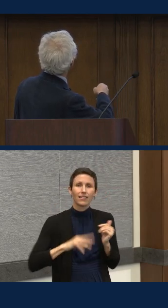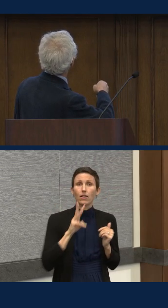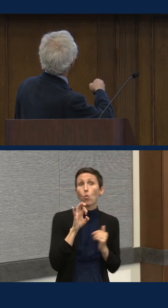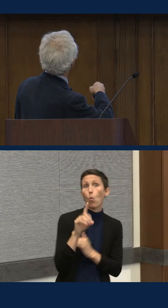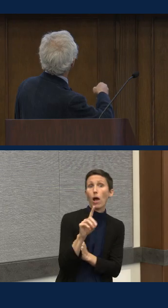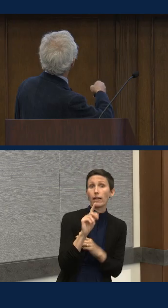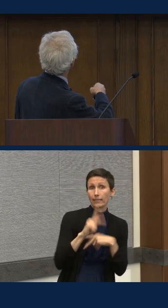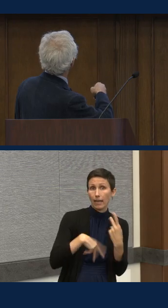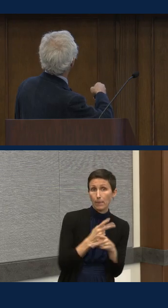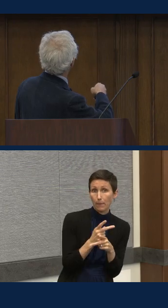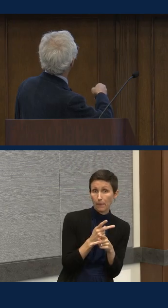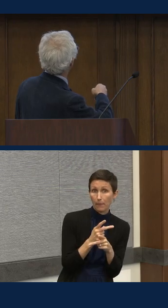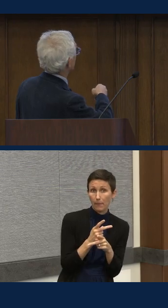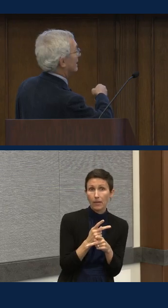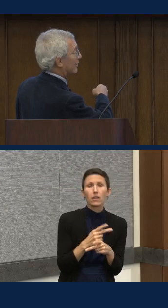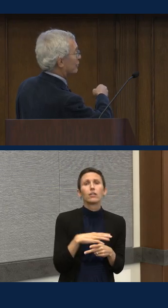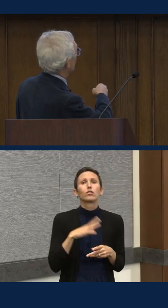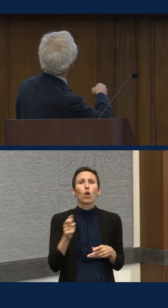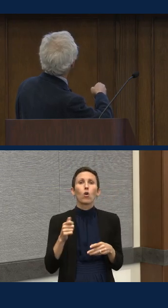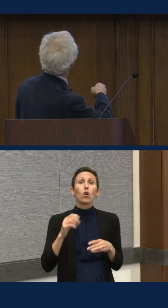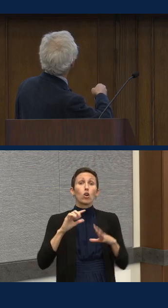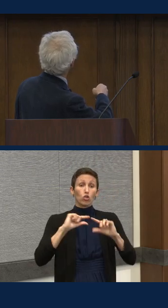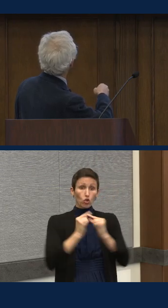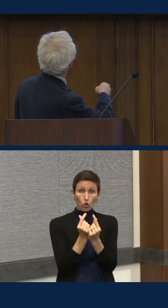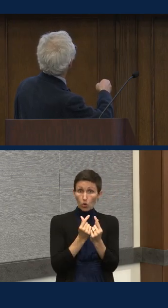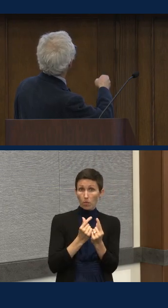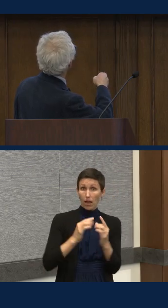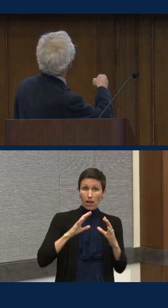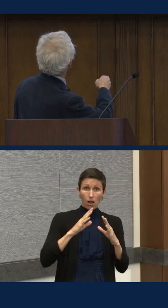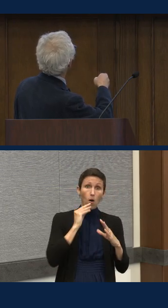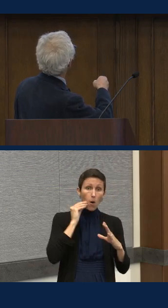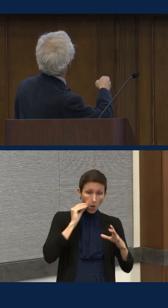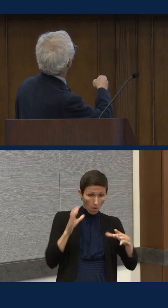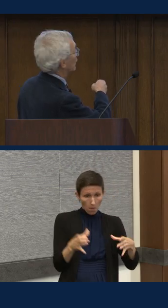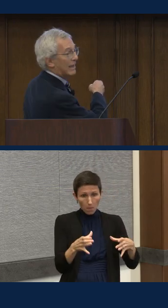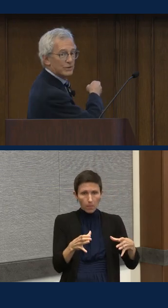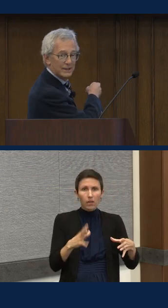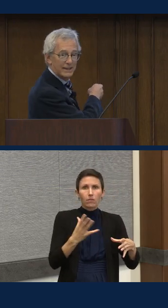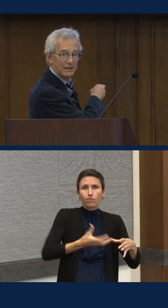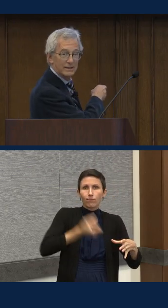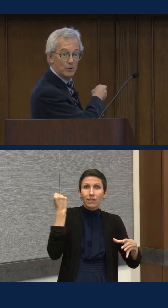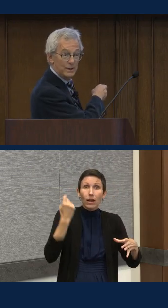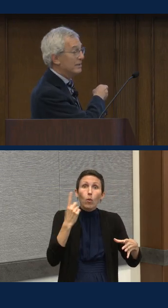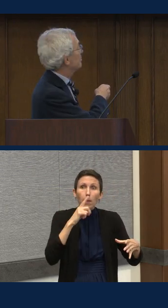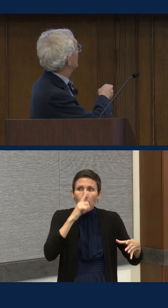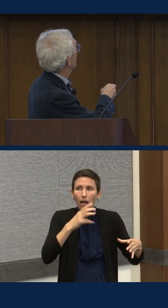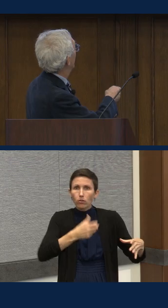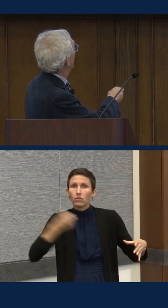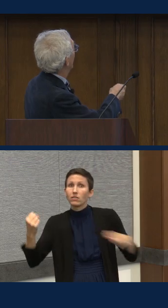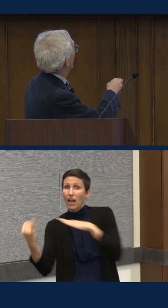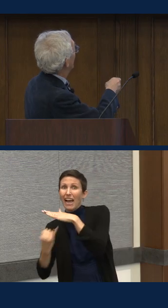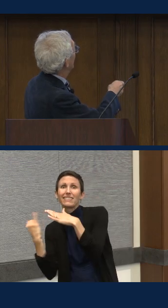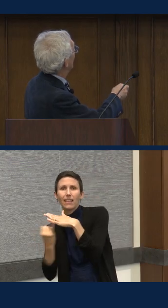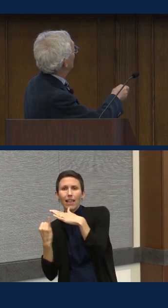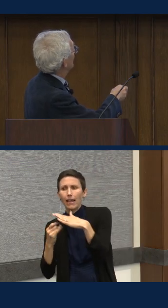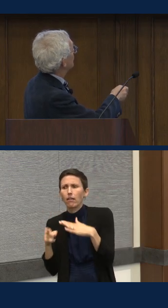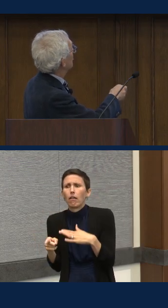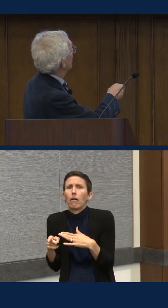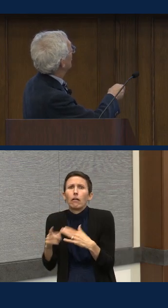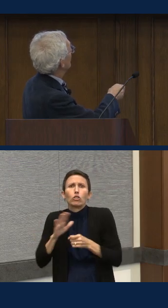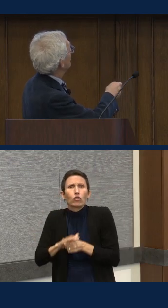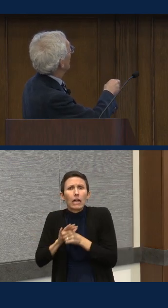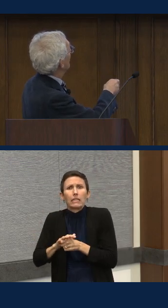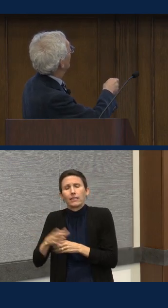simply taking the mouse from group housing, and they're social animals, and putting them in individual housing. They don't eat as much. And then look